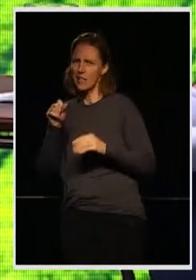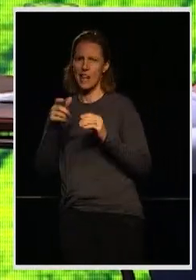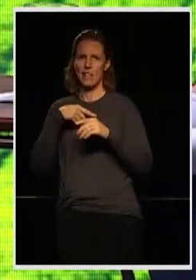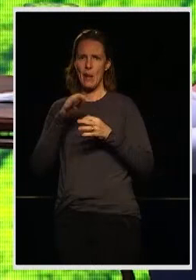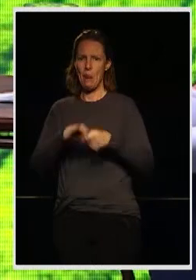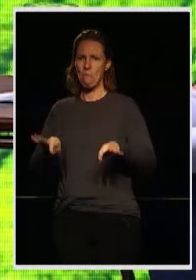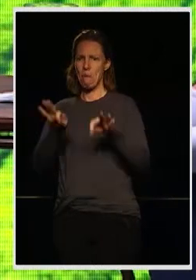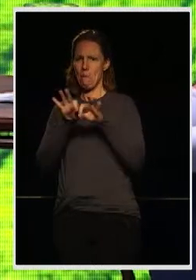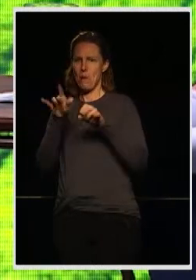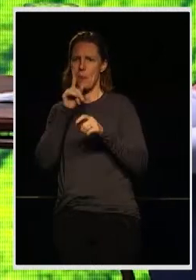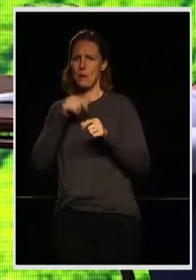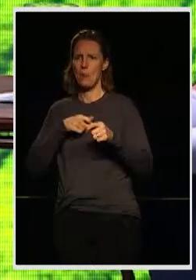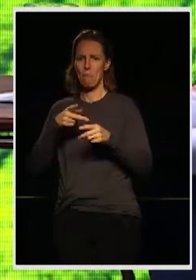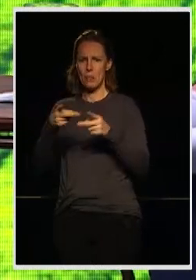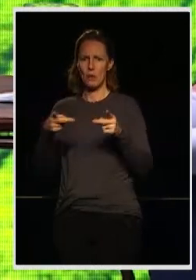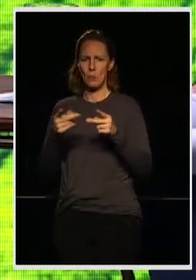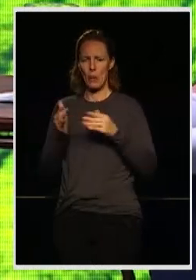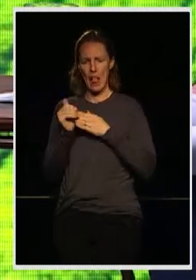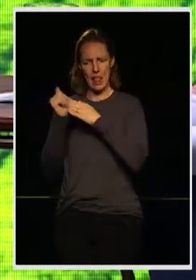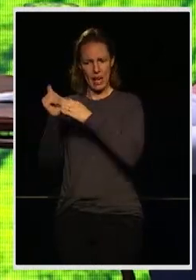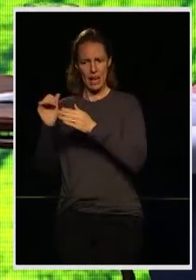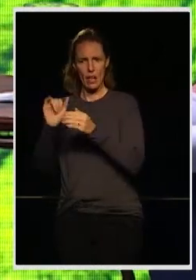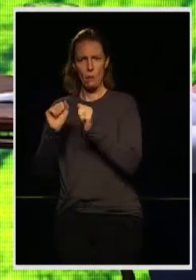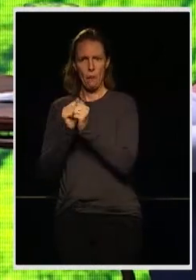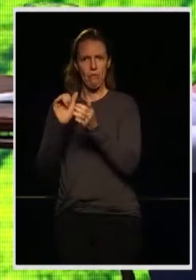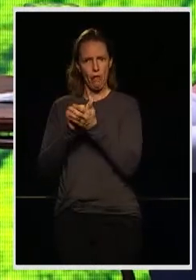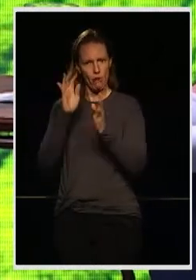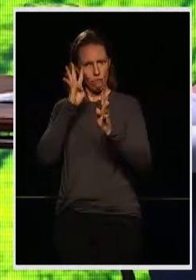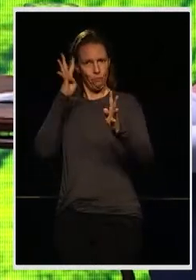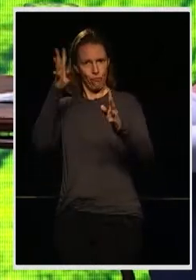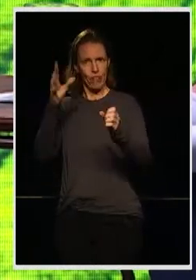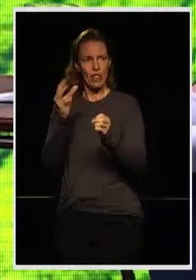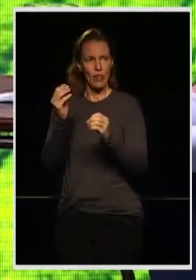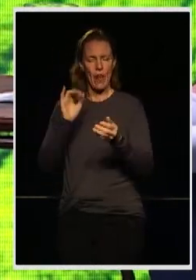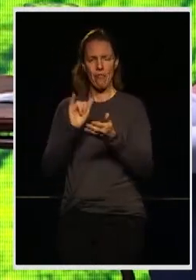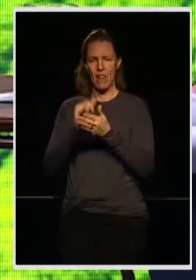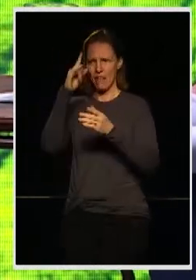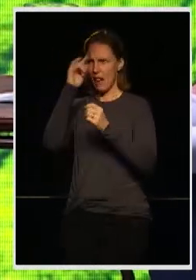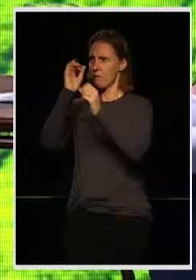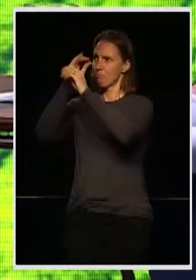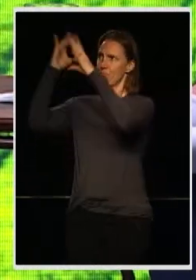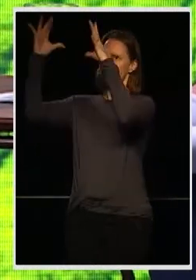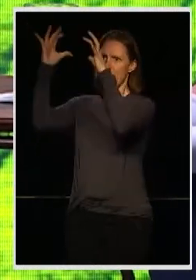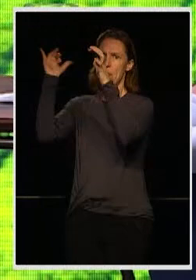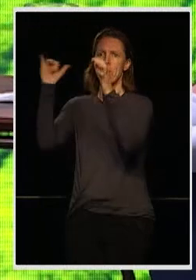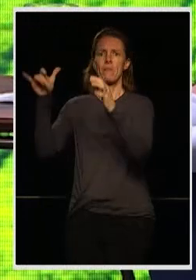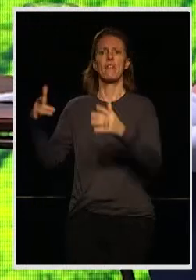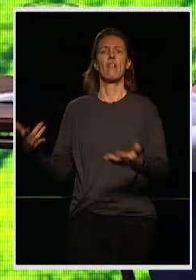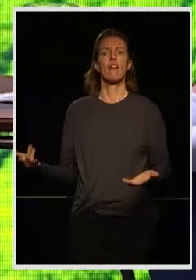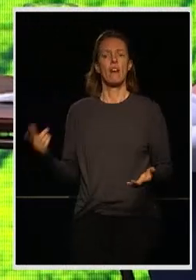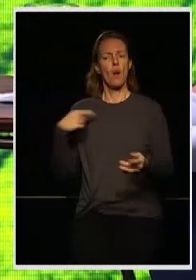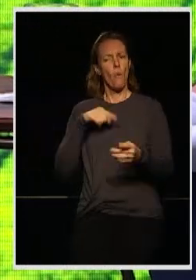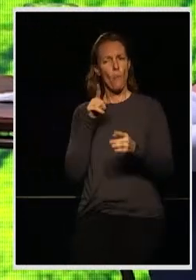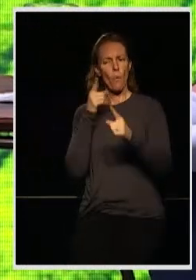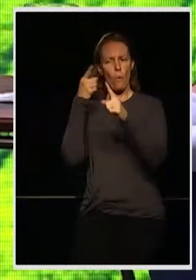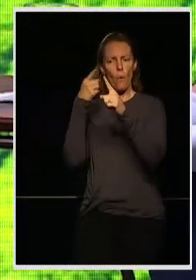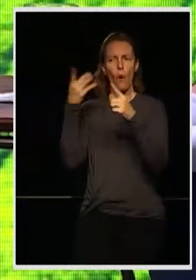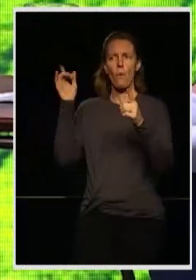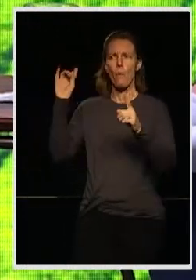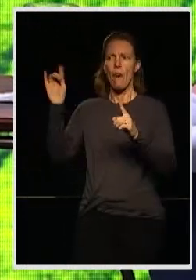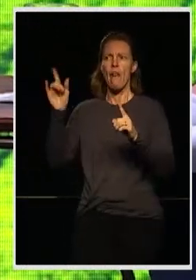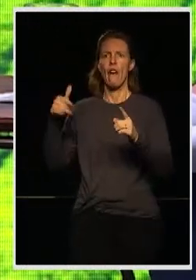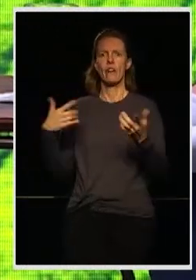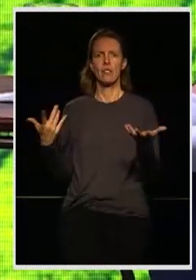lead on those innovations. And so that's what I would consider the big picture. Where do we have to go? We have to focus on